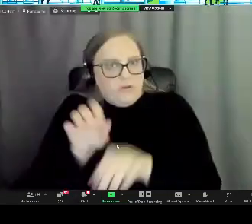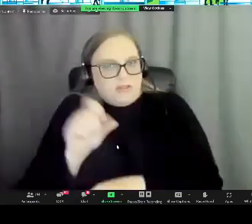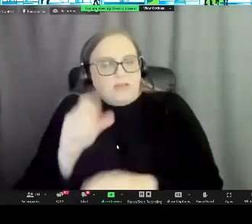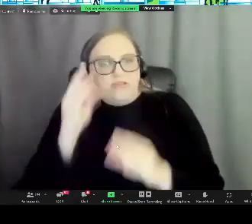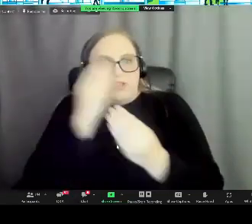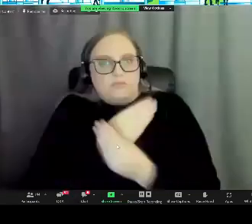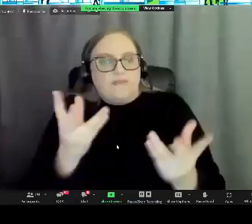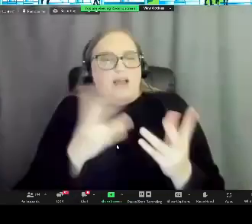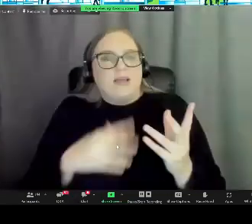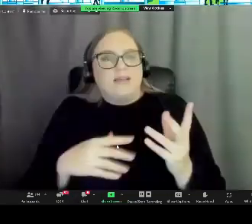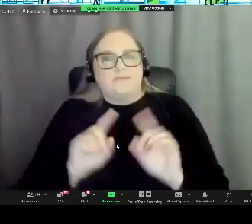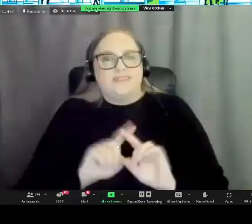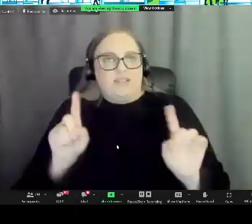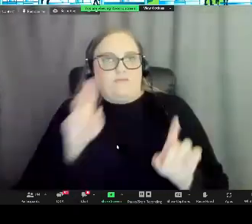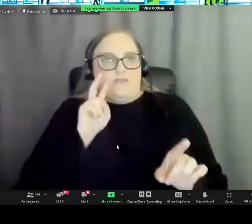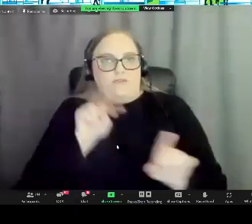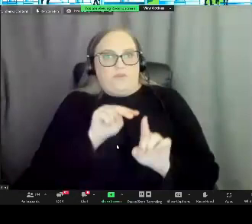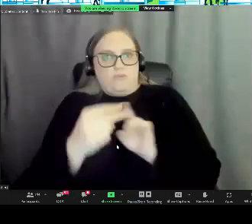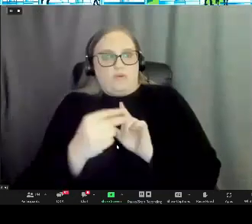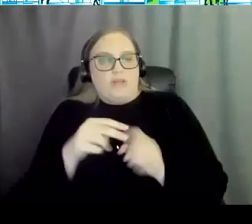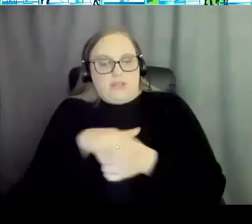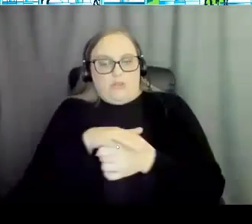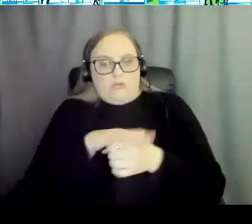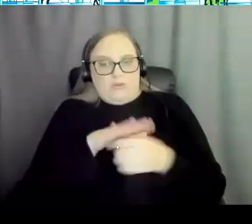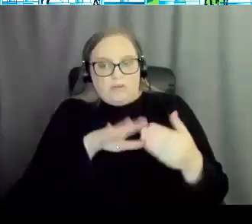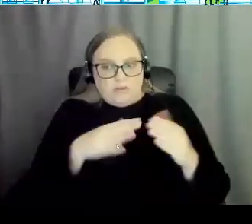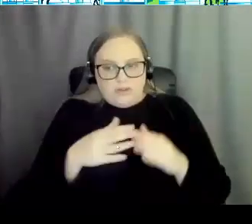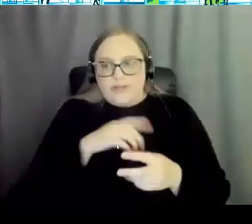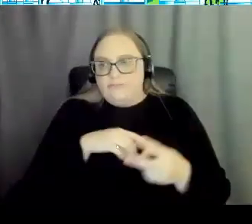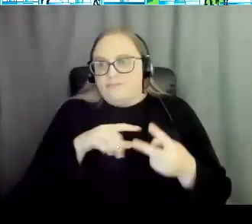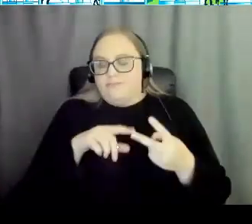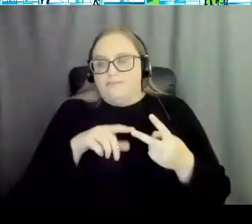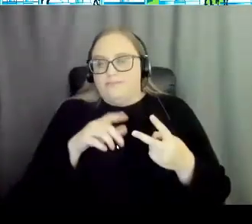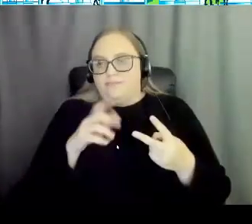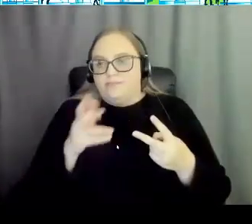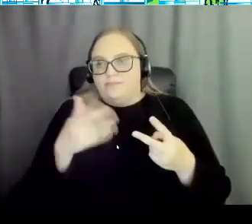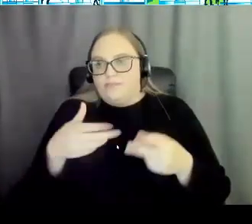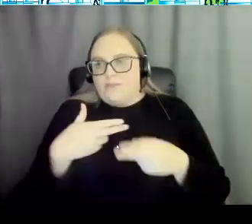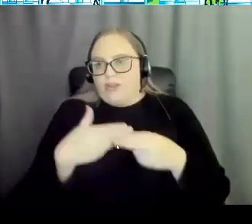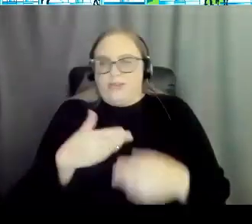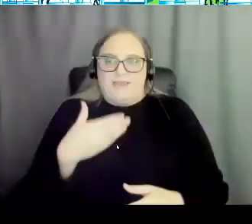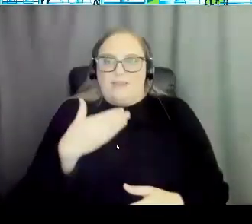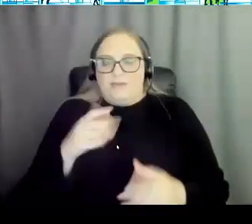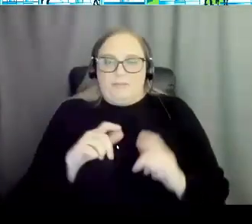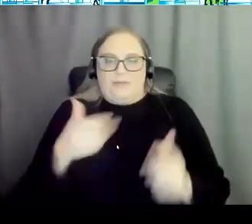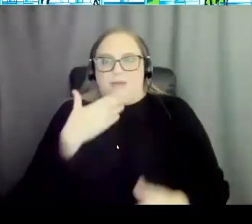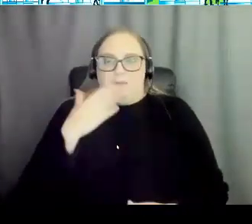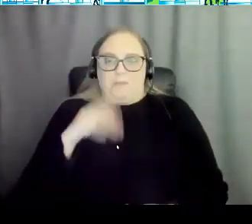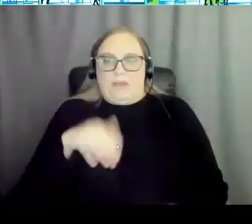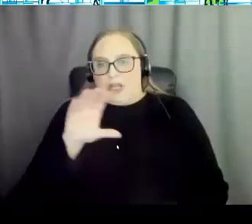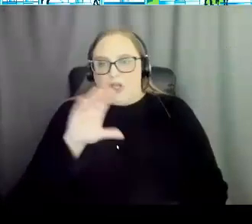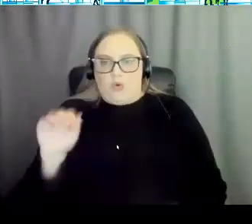of a different viewpoint than the local community or the I don't want to call it the big bad corporate role,